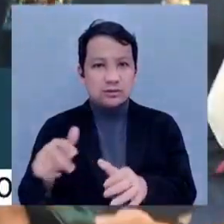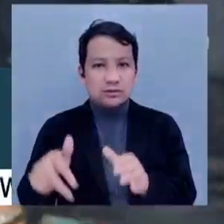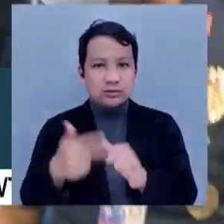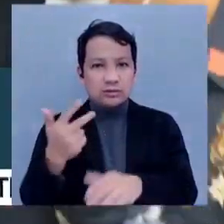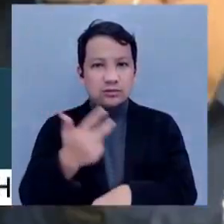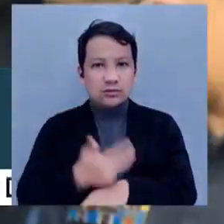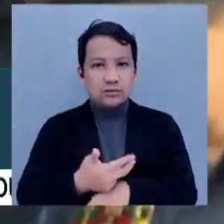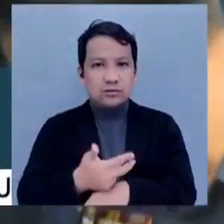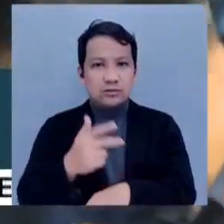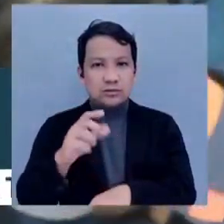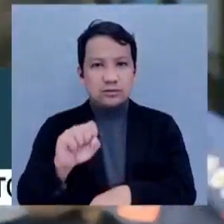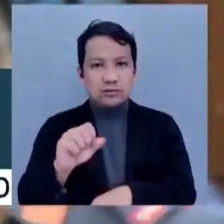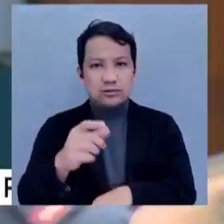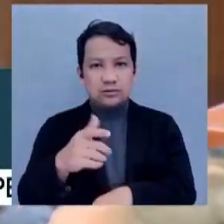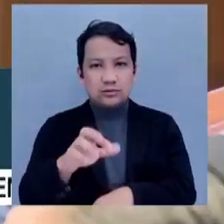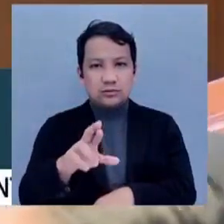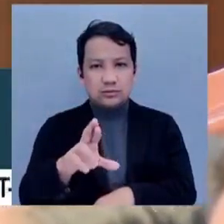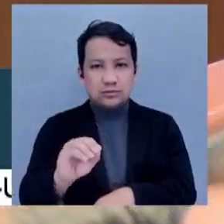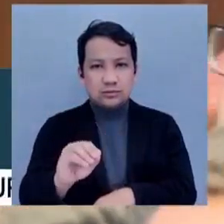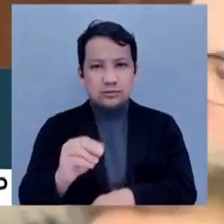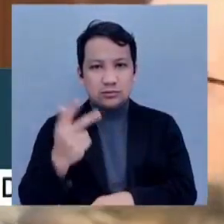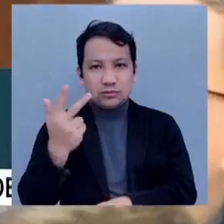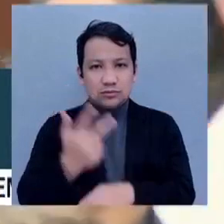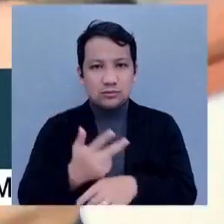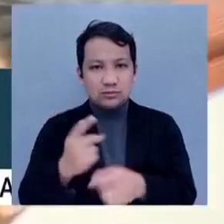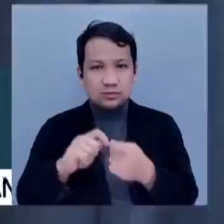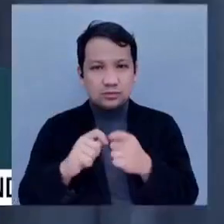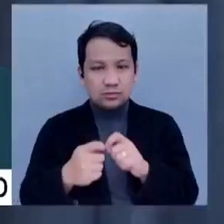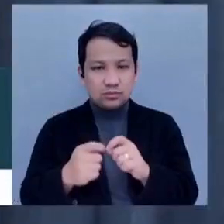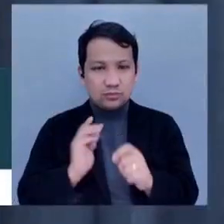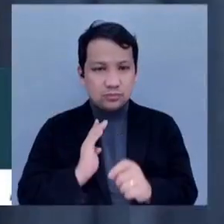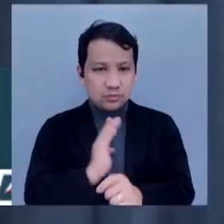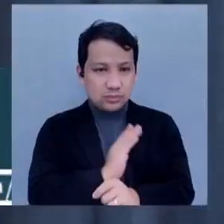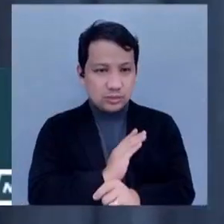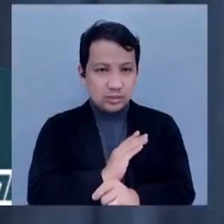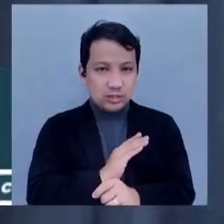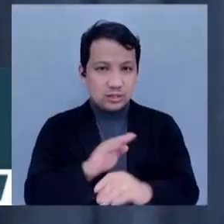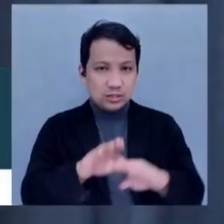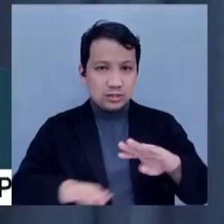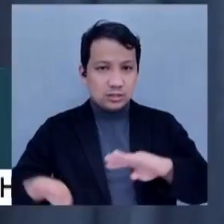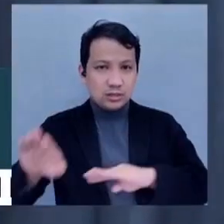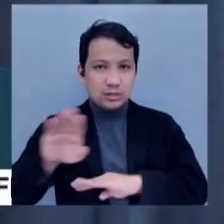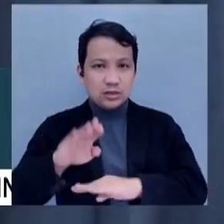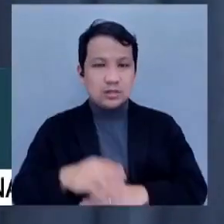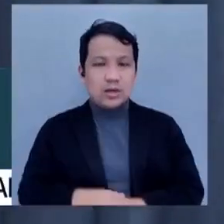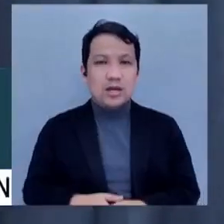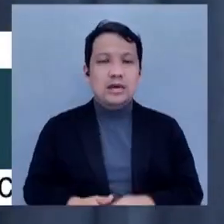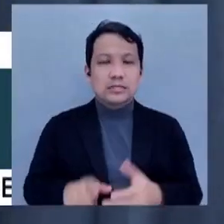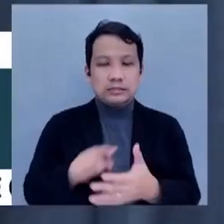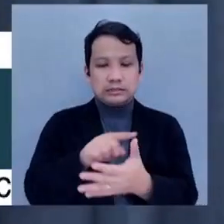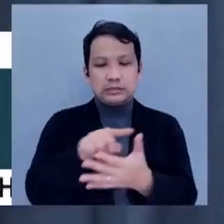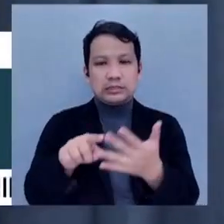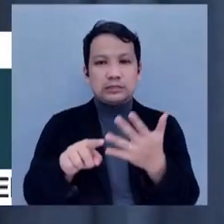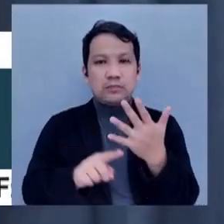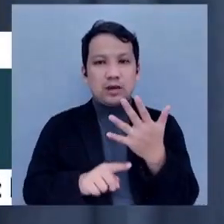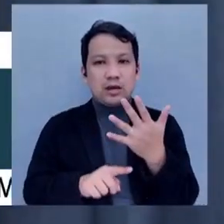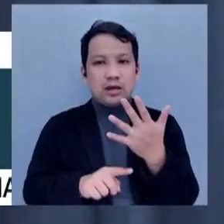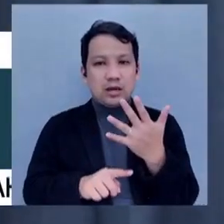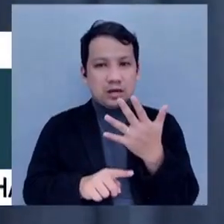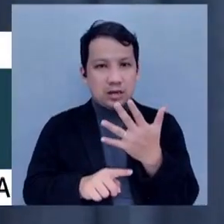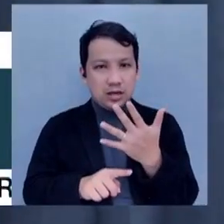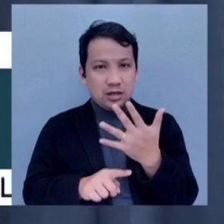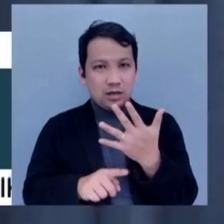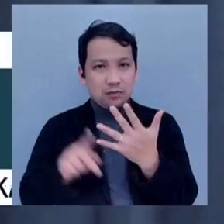Municipality, and a three-term board member of Surigao del Norte. Lima talaga yung pinakamakapangyarihang tao doon